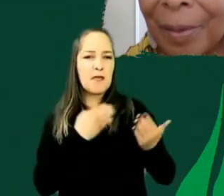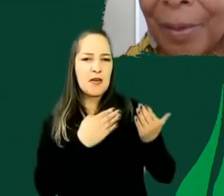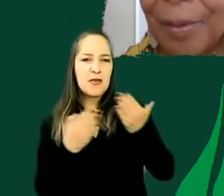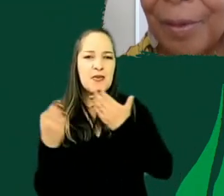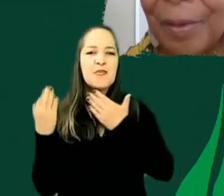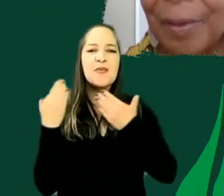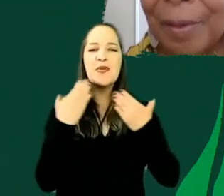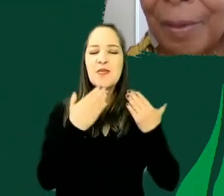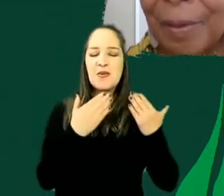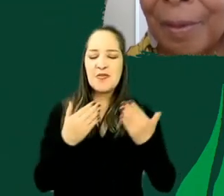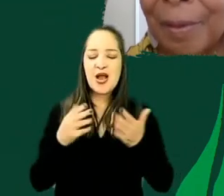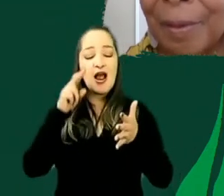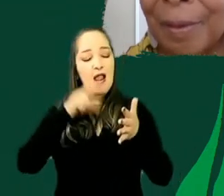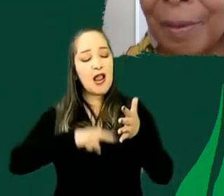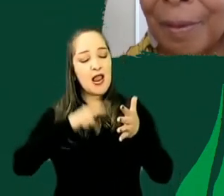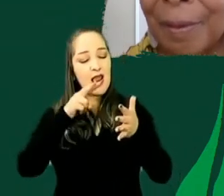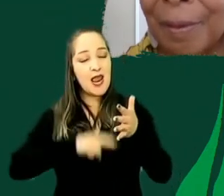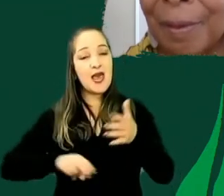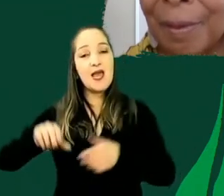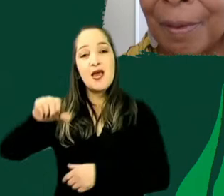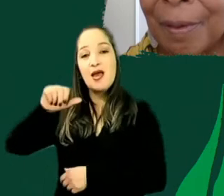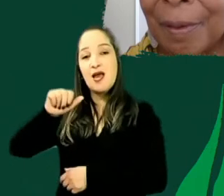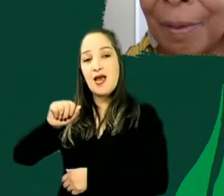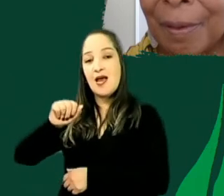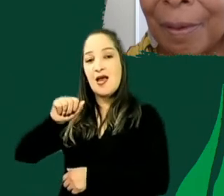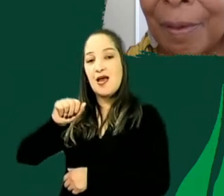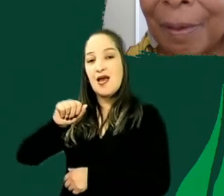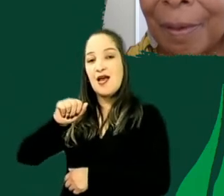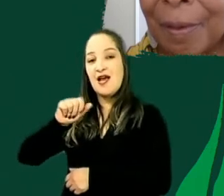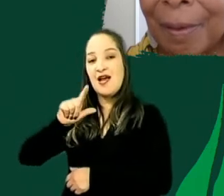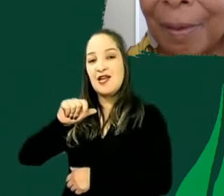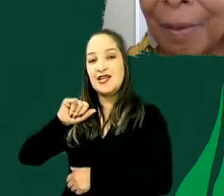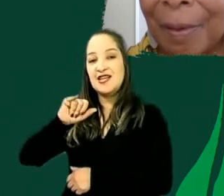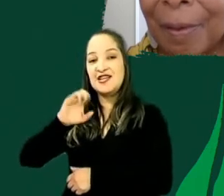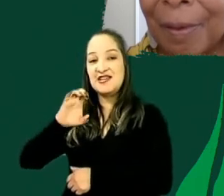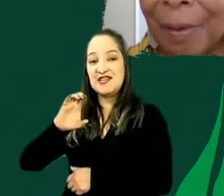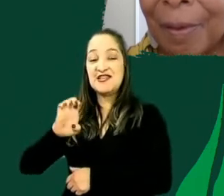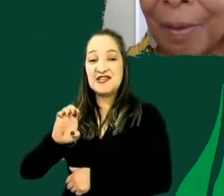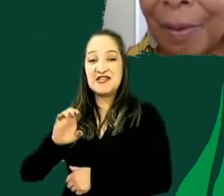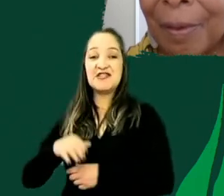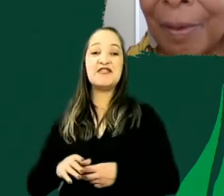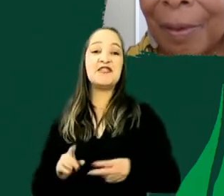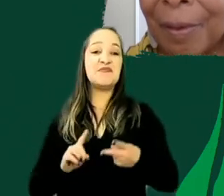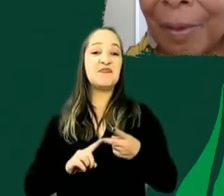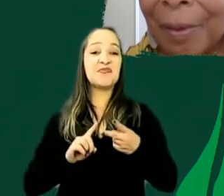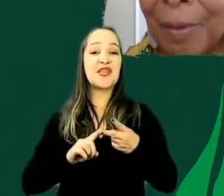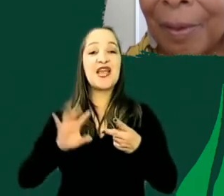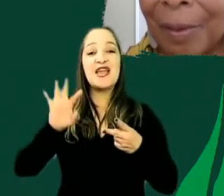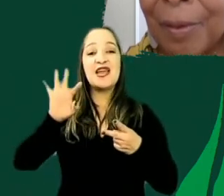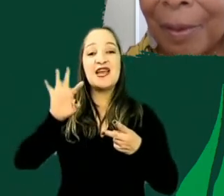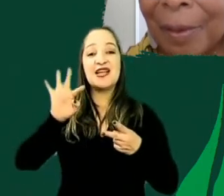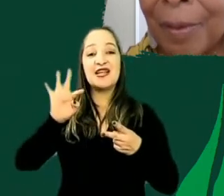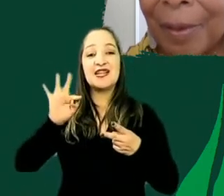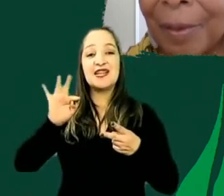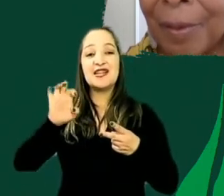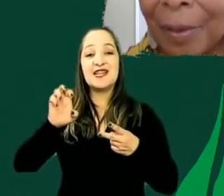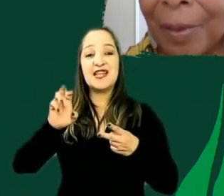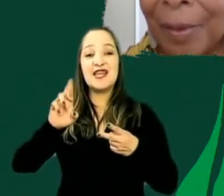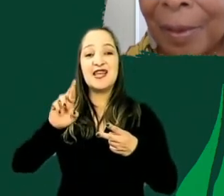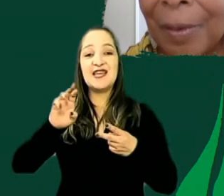dialogue, to read Alice Walker, to read Teresa Cardenas, whom you know from